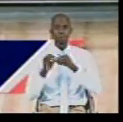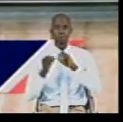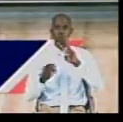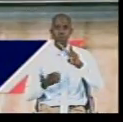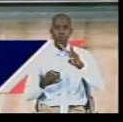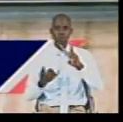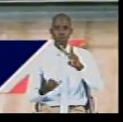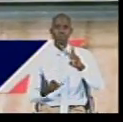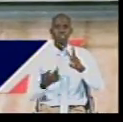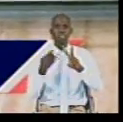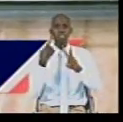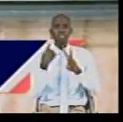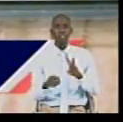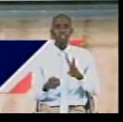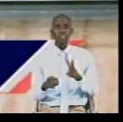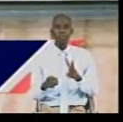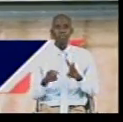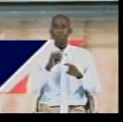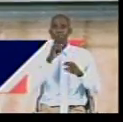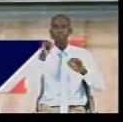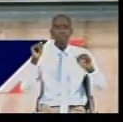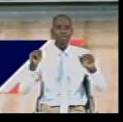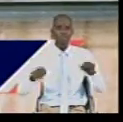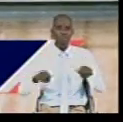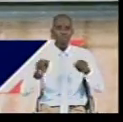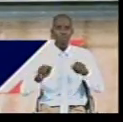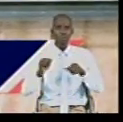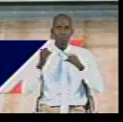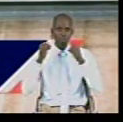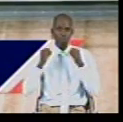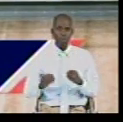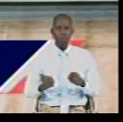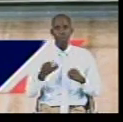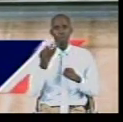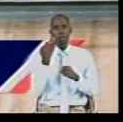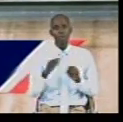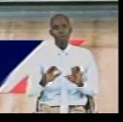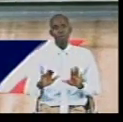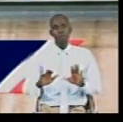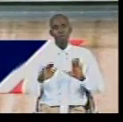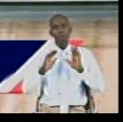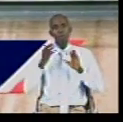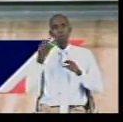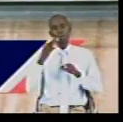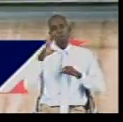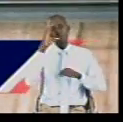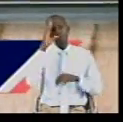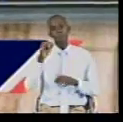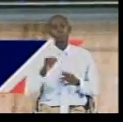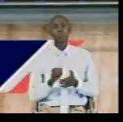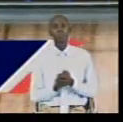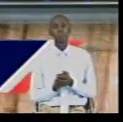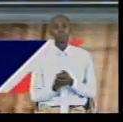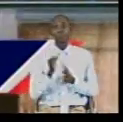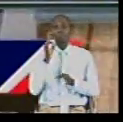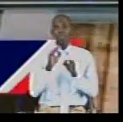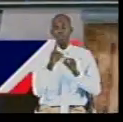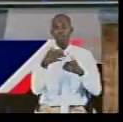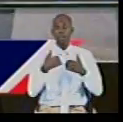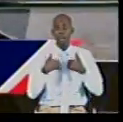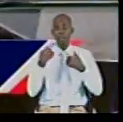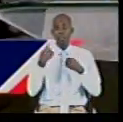the disabling effect of the fear of man. If you have the fear of